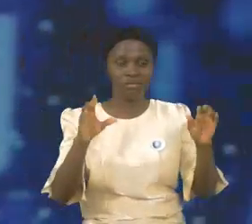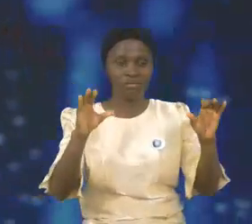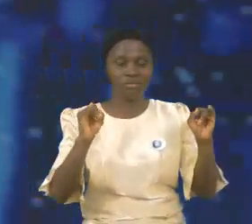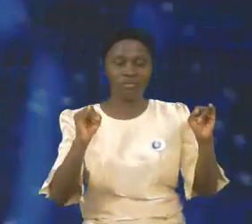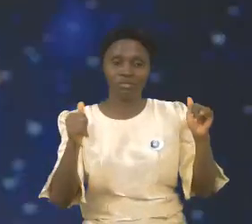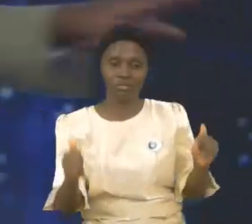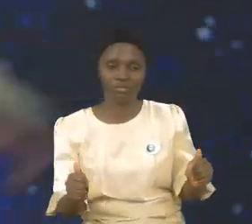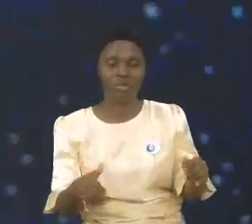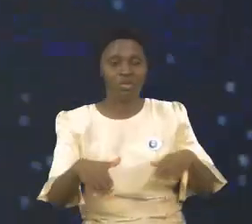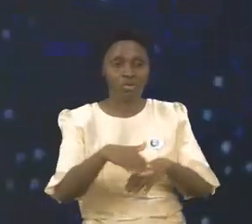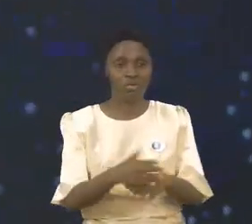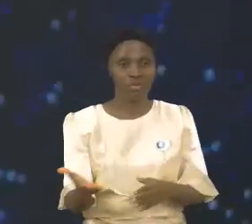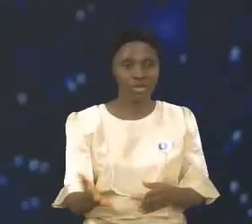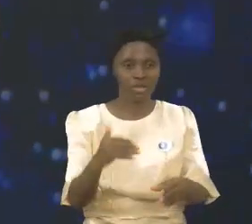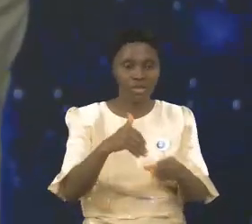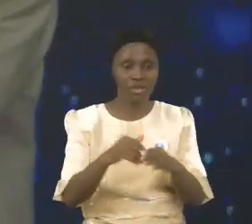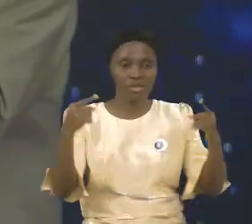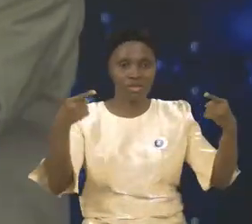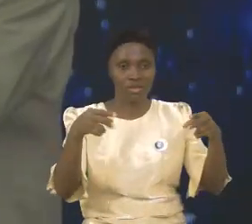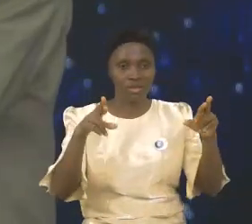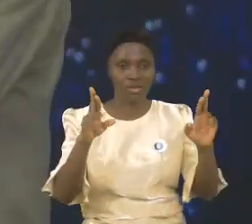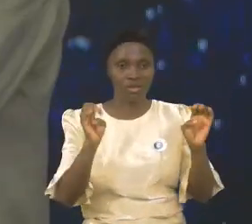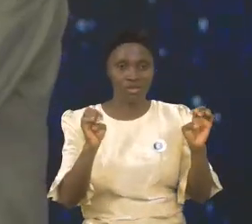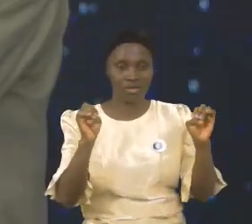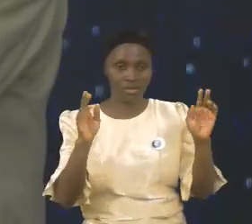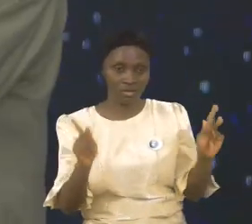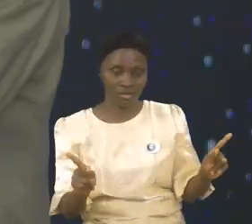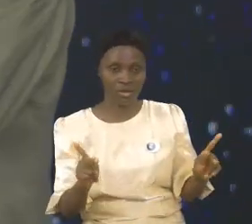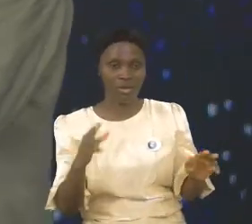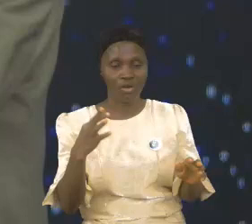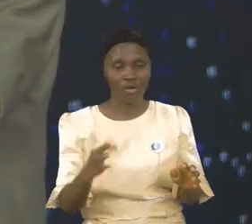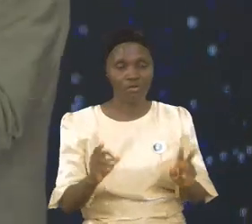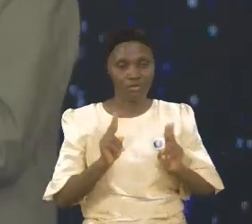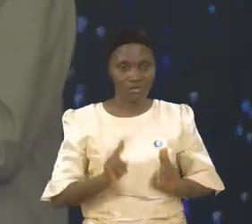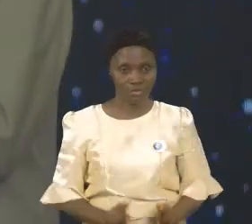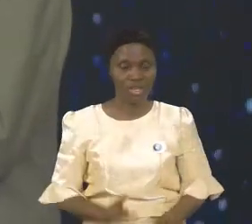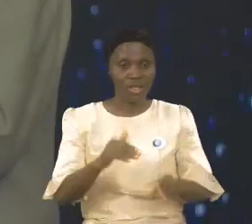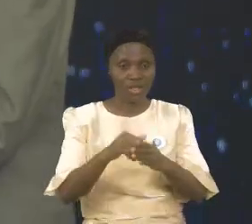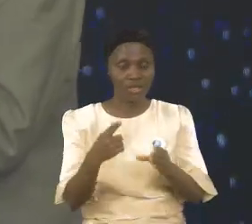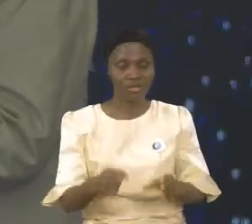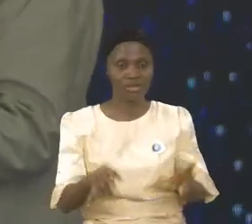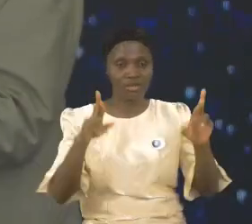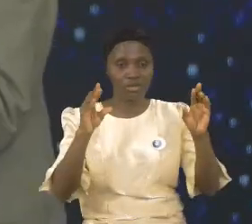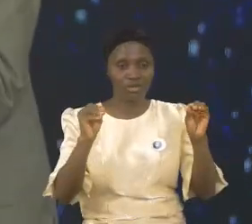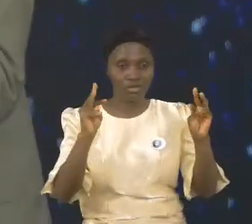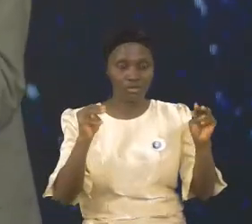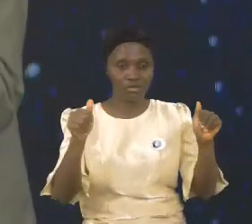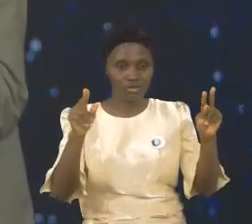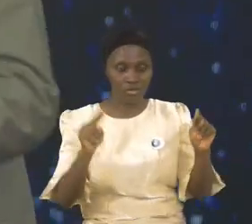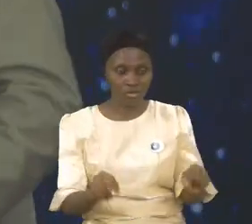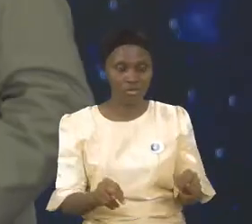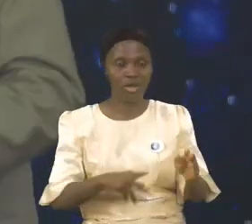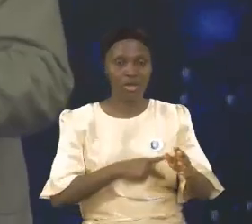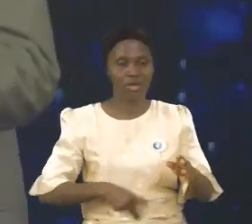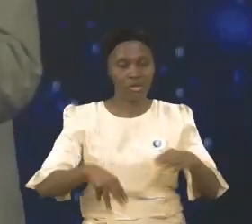over here in Greece, a sea of humanity in the Roman Empire. And then in verse 3, it tells